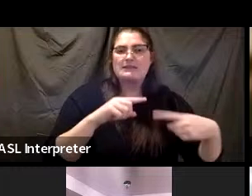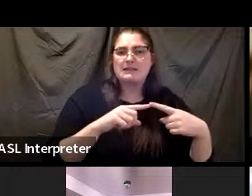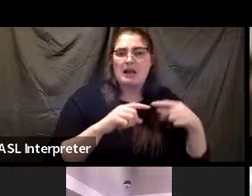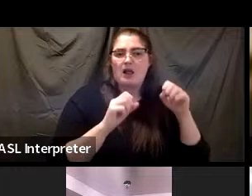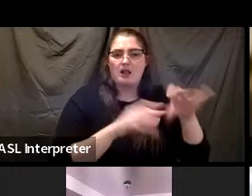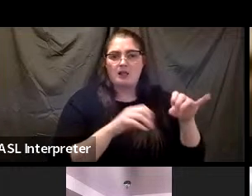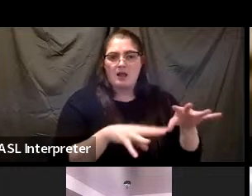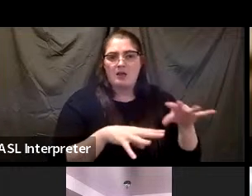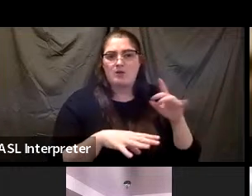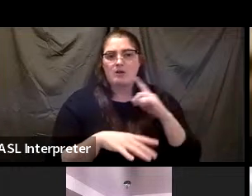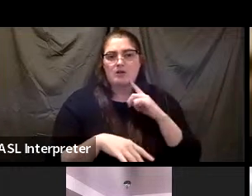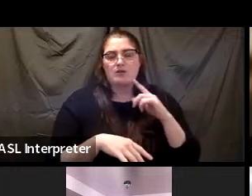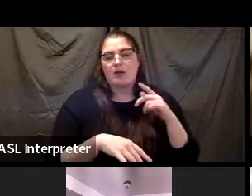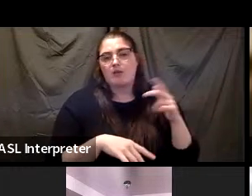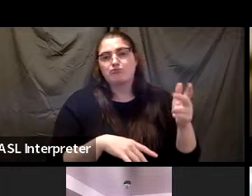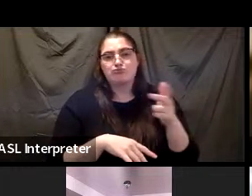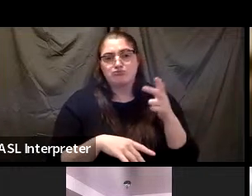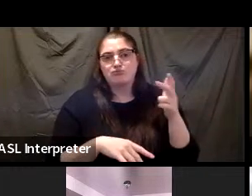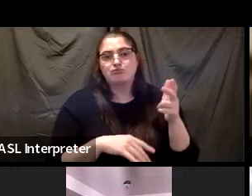going around.